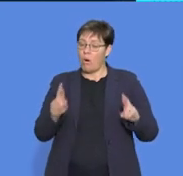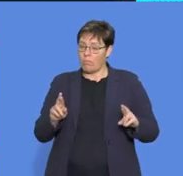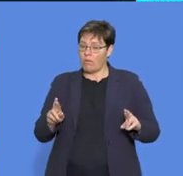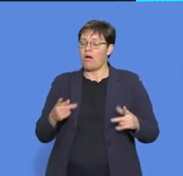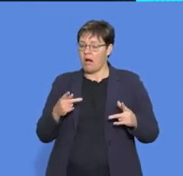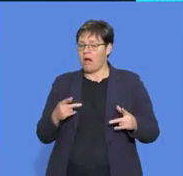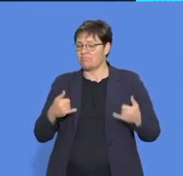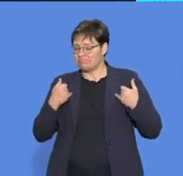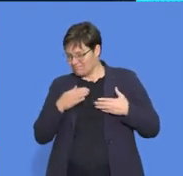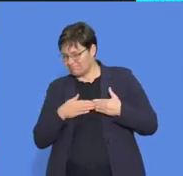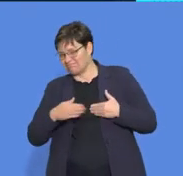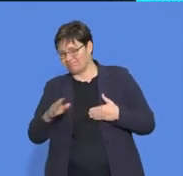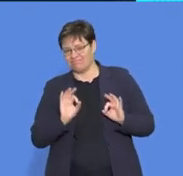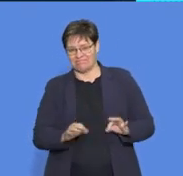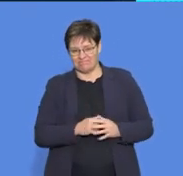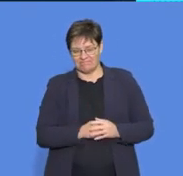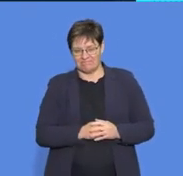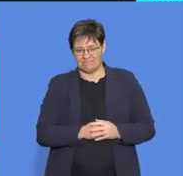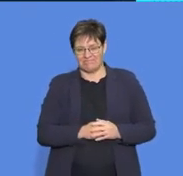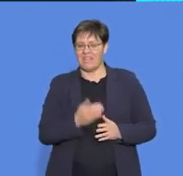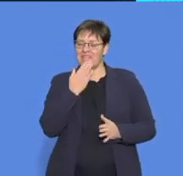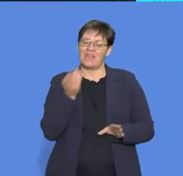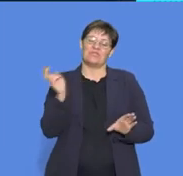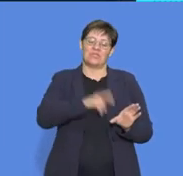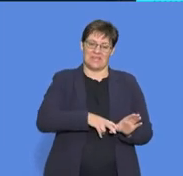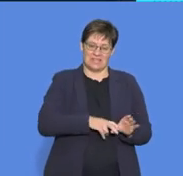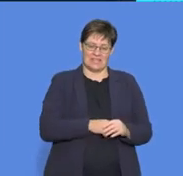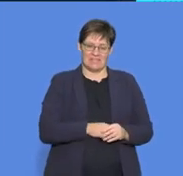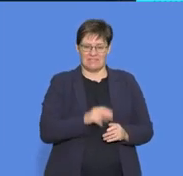type question, and hopefully you'll have fun practicing from now on.